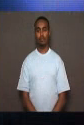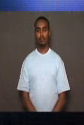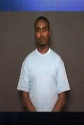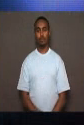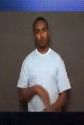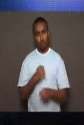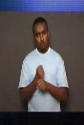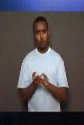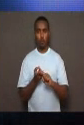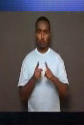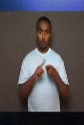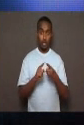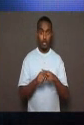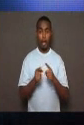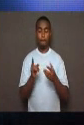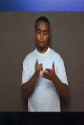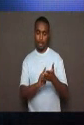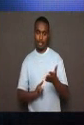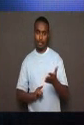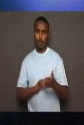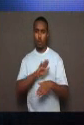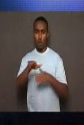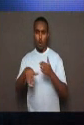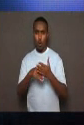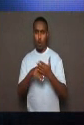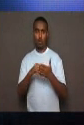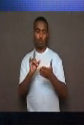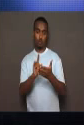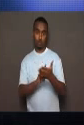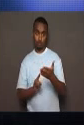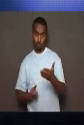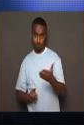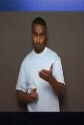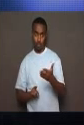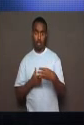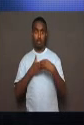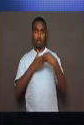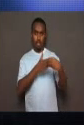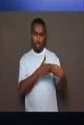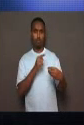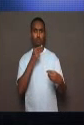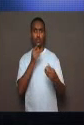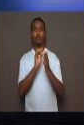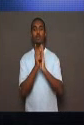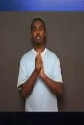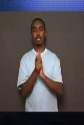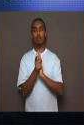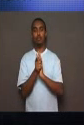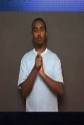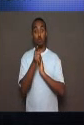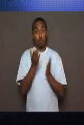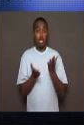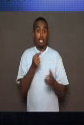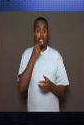Working in pairs, make a list of all the contexts in which there are leaders. For example, you